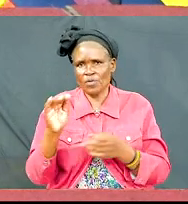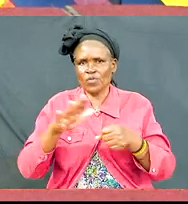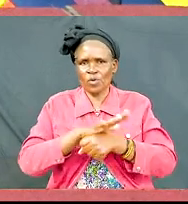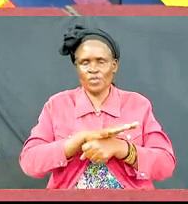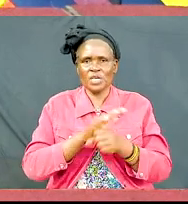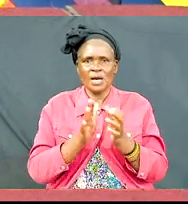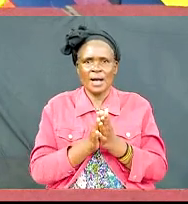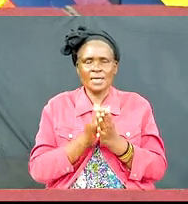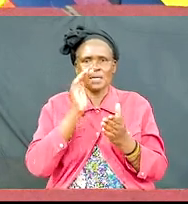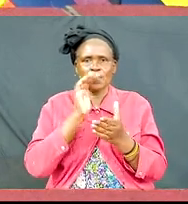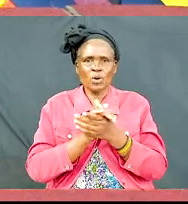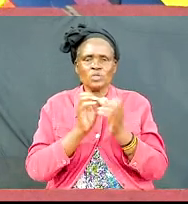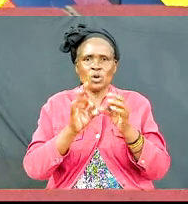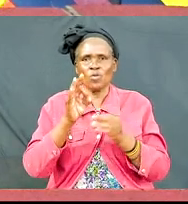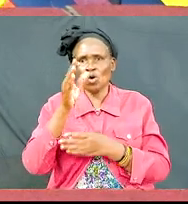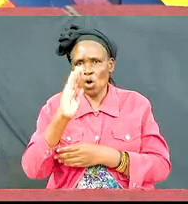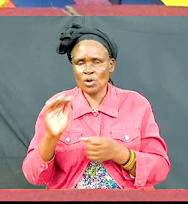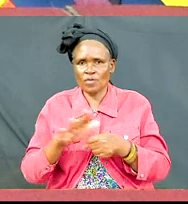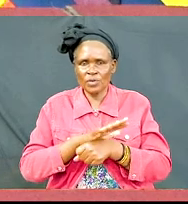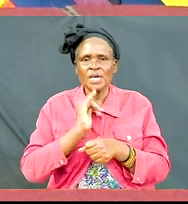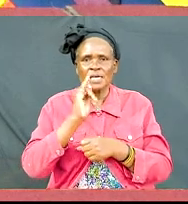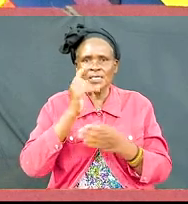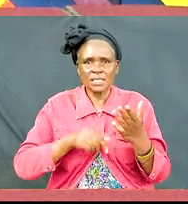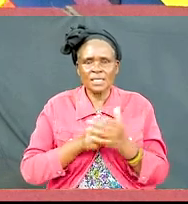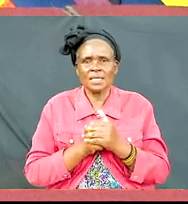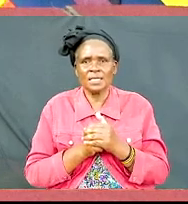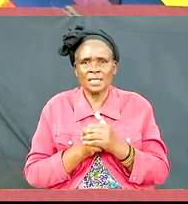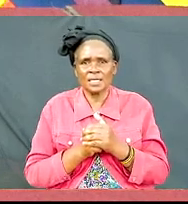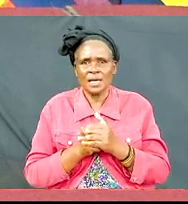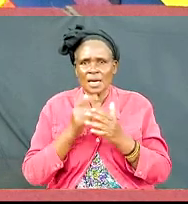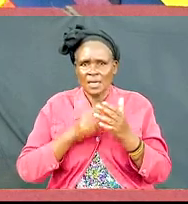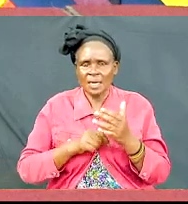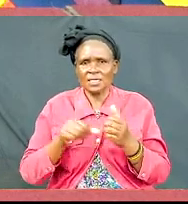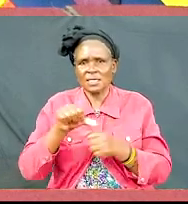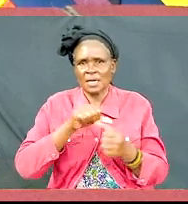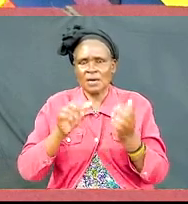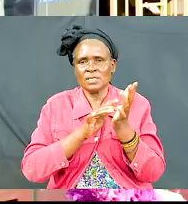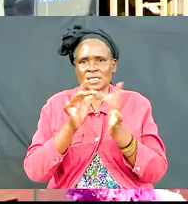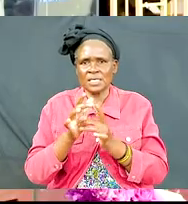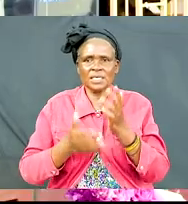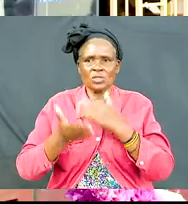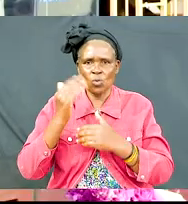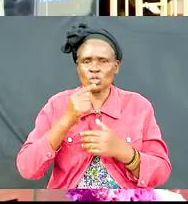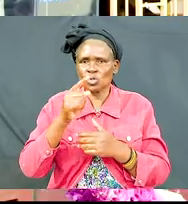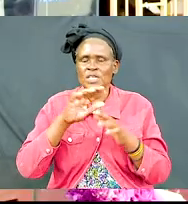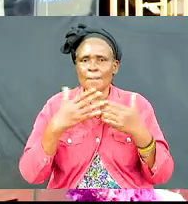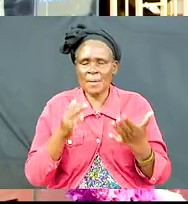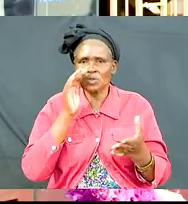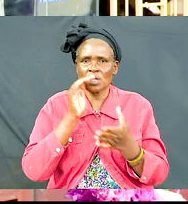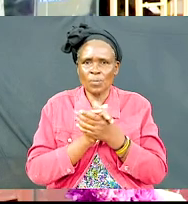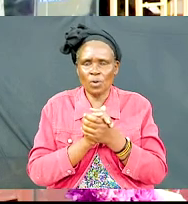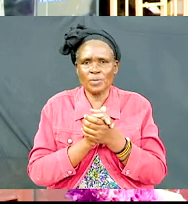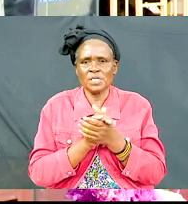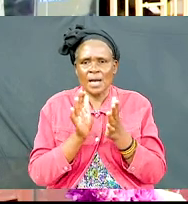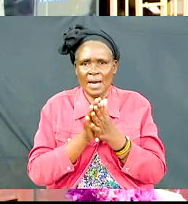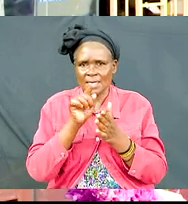And the promise of God fulfilled is that earlier on Jesus had been talking about the promise, and that